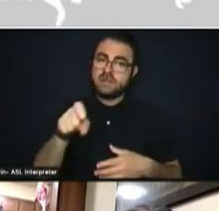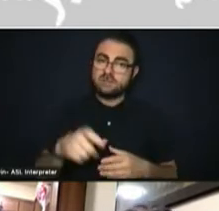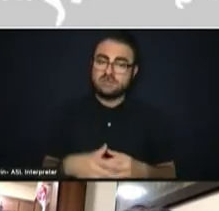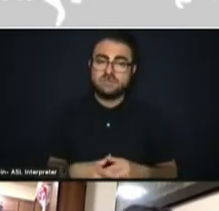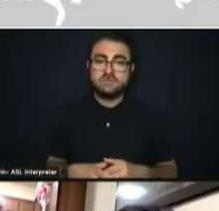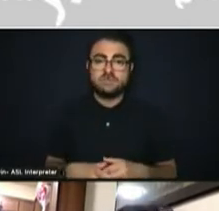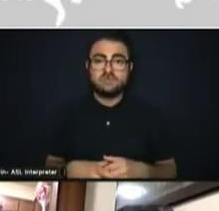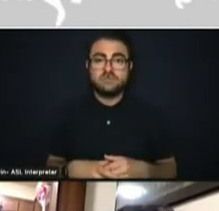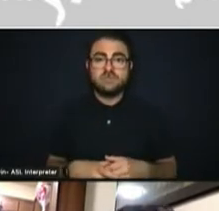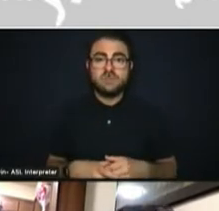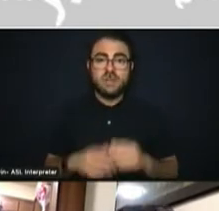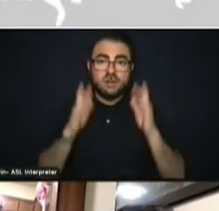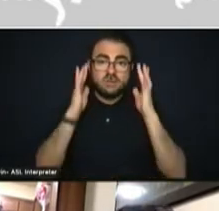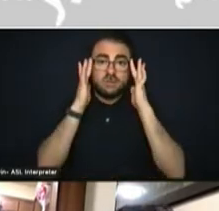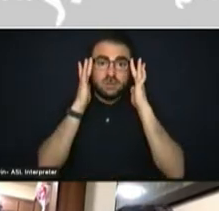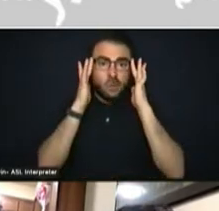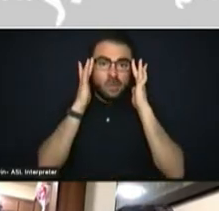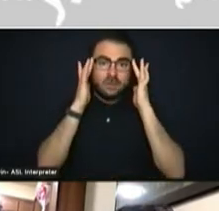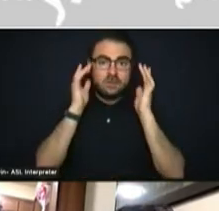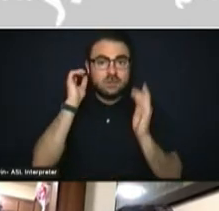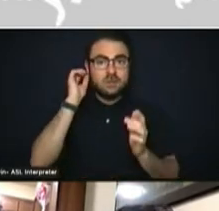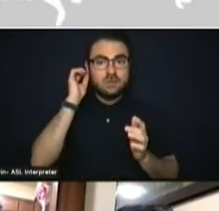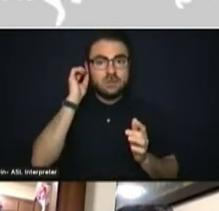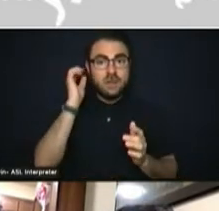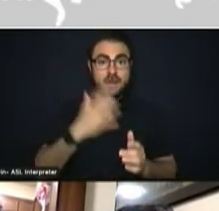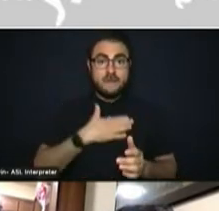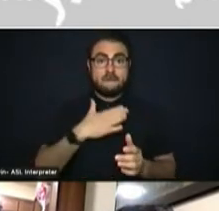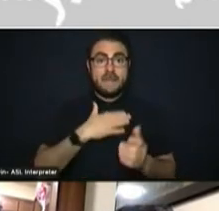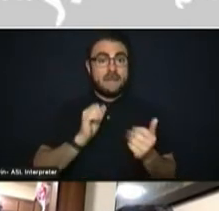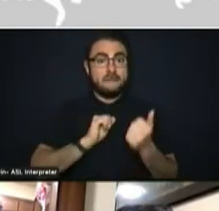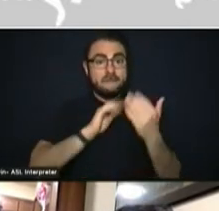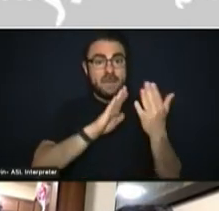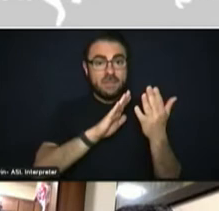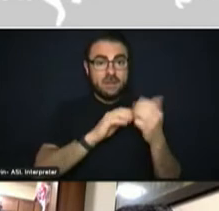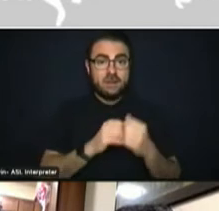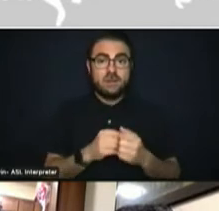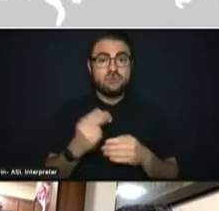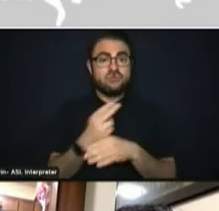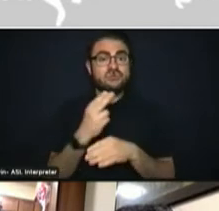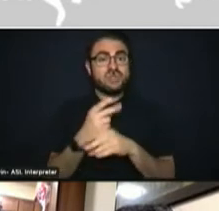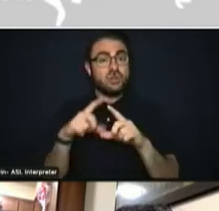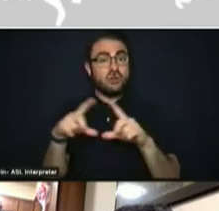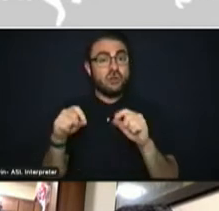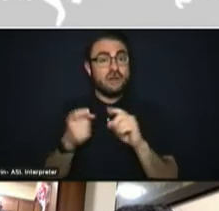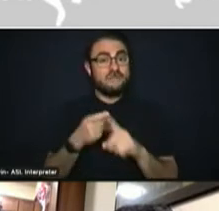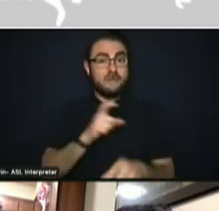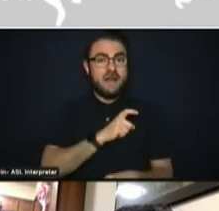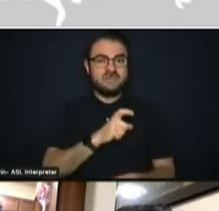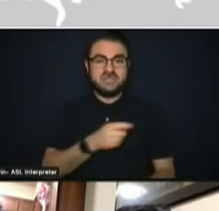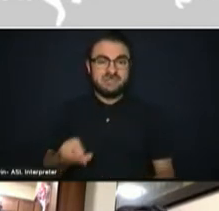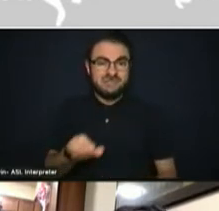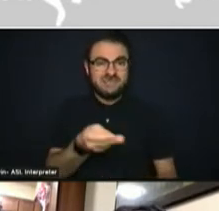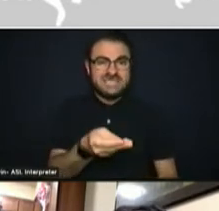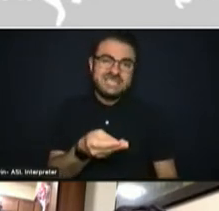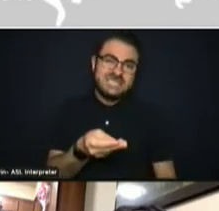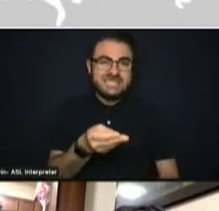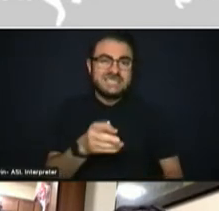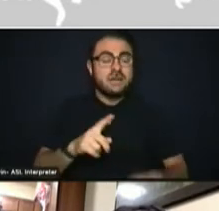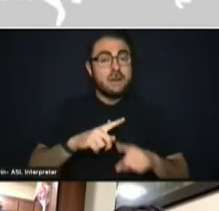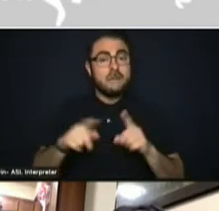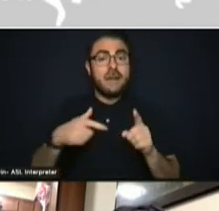And I'm not totally sold on the method I suggested, using cards by the officers being passed out. There's other ways through text messages to get it out